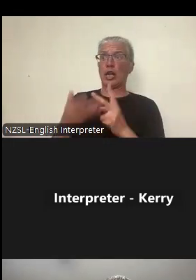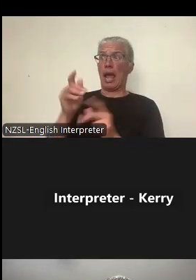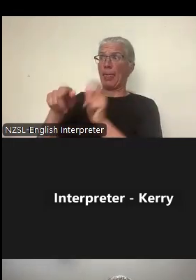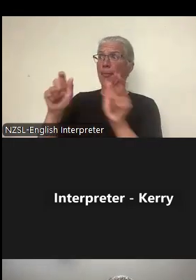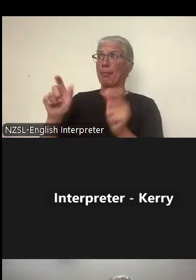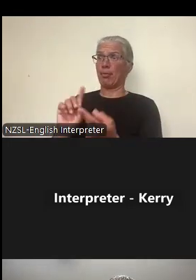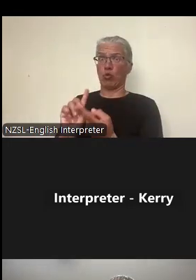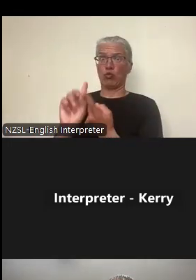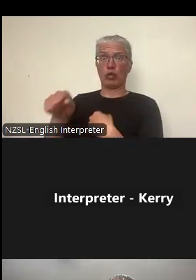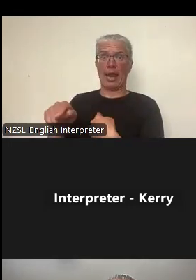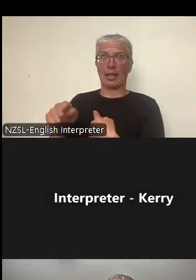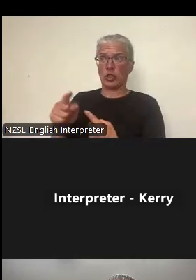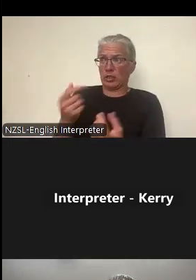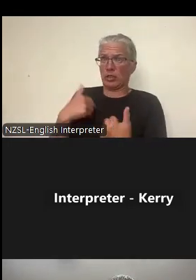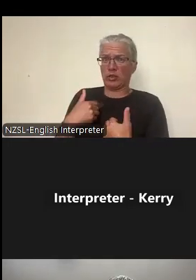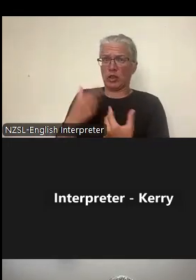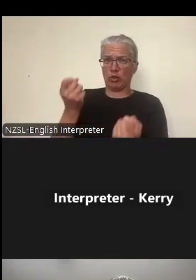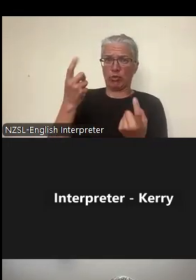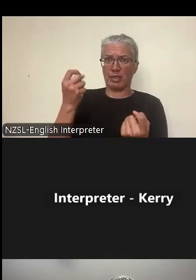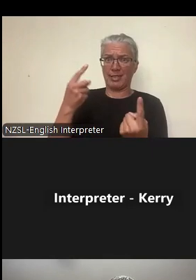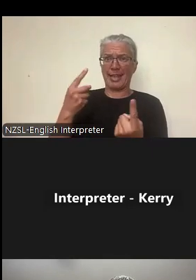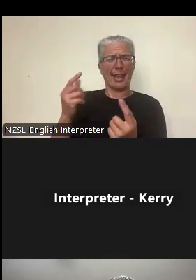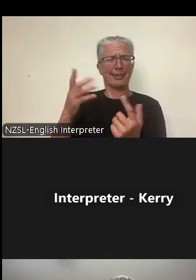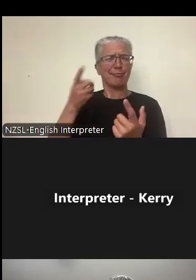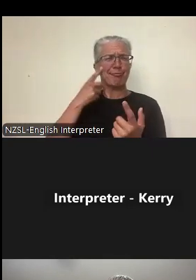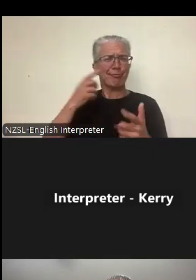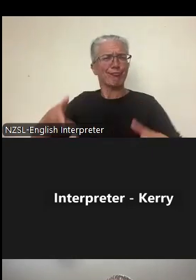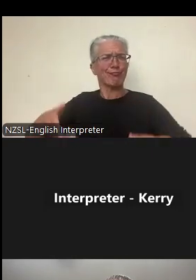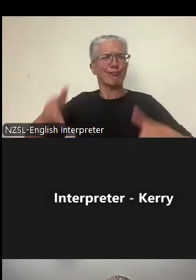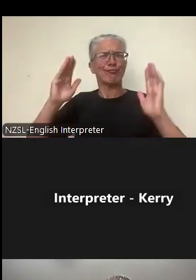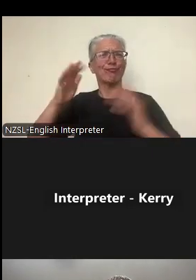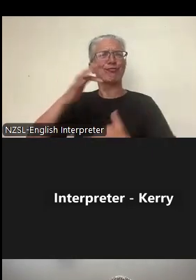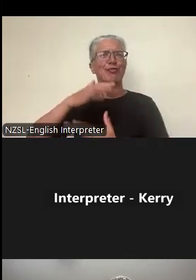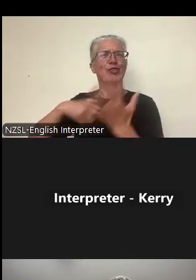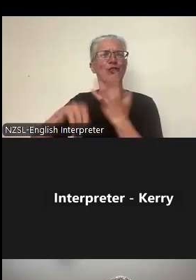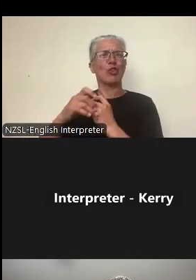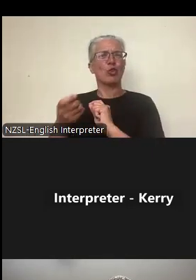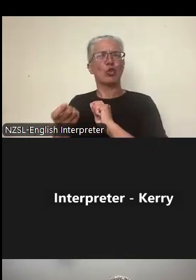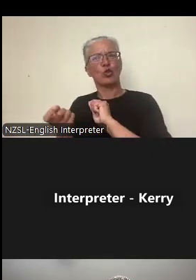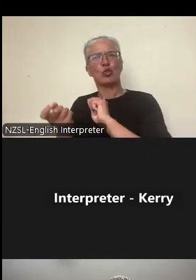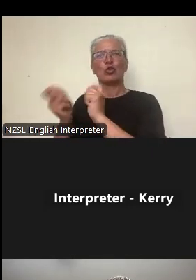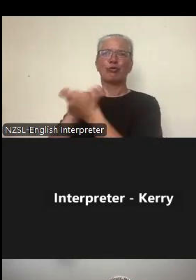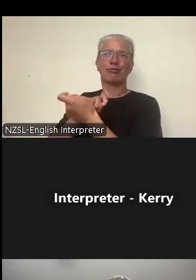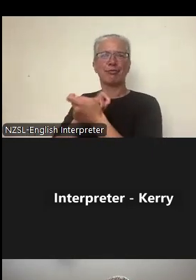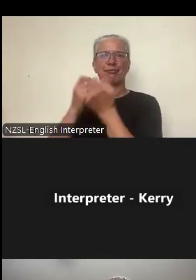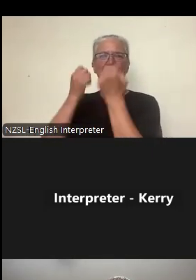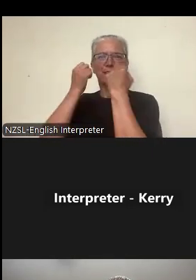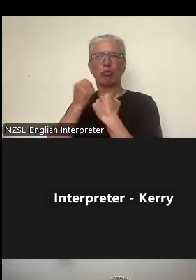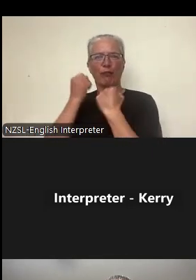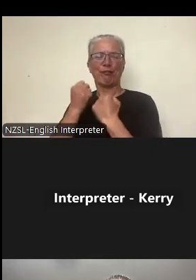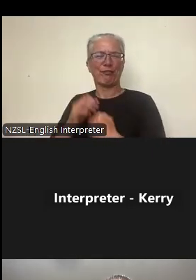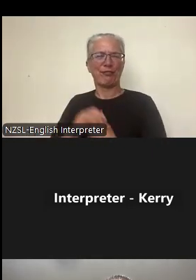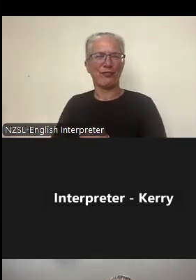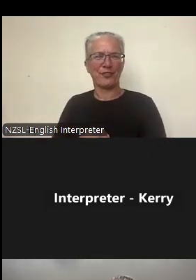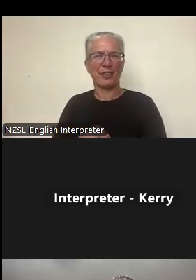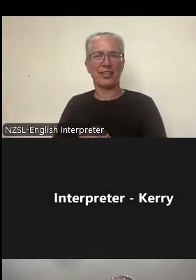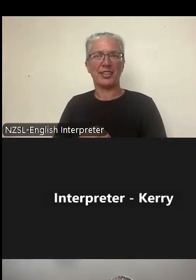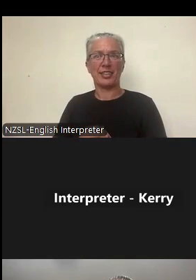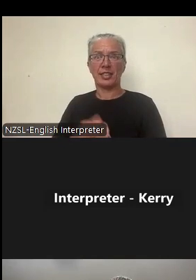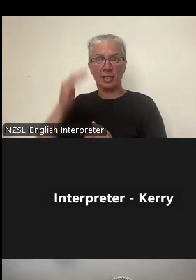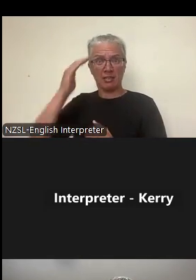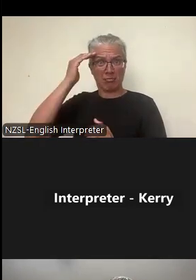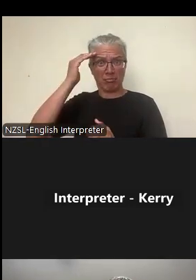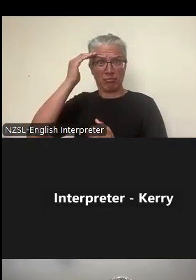go. Being a teacher is tough, and being a leader is tough. Stick to your why, invest